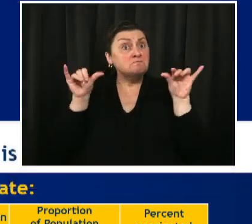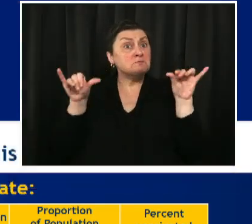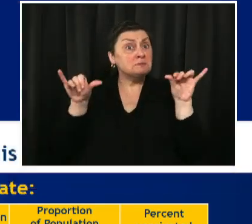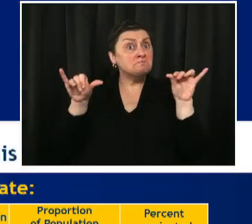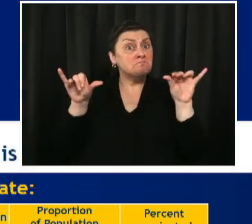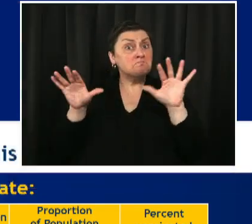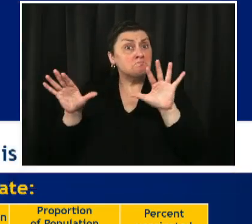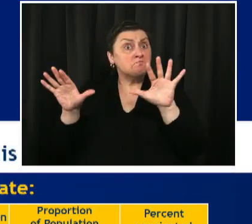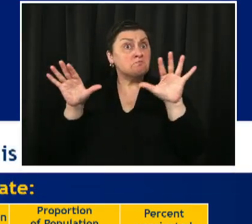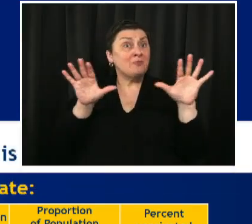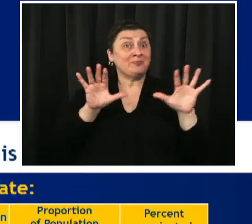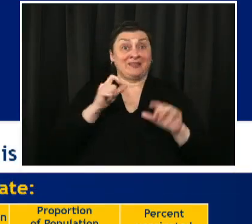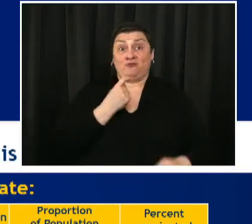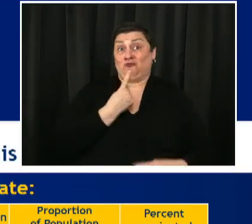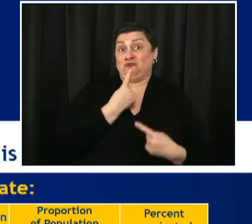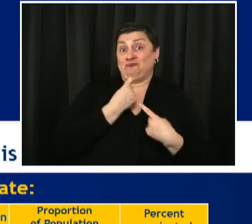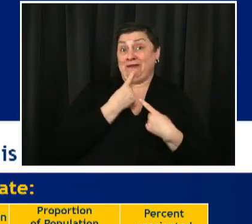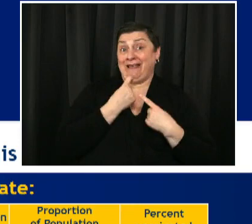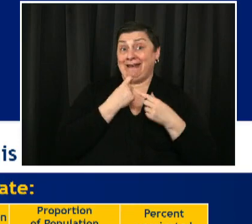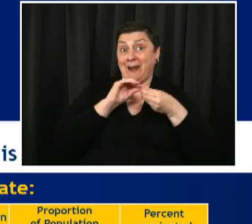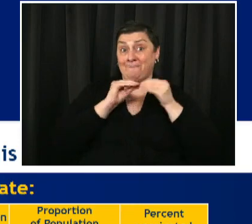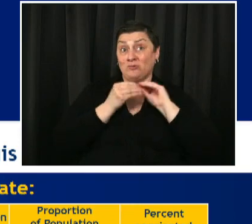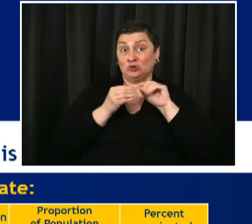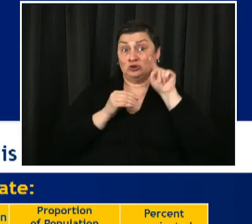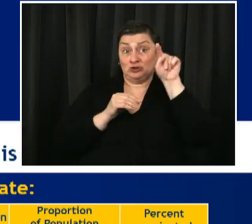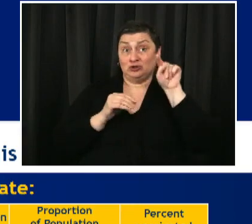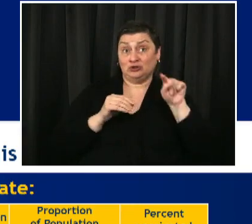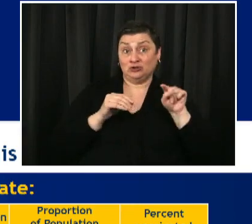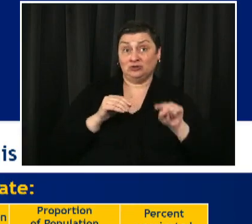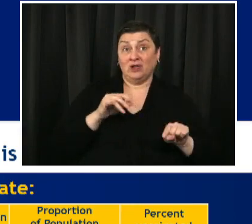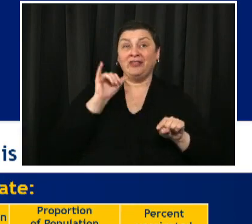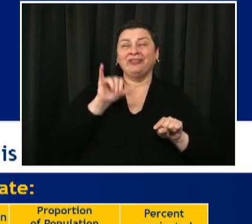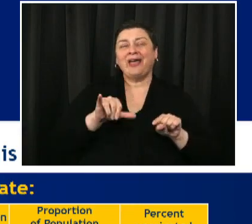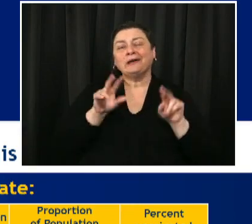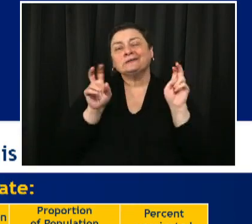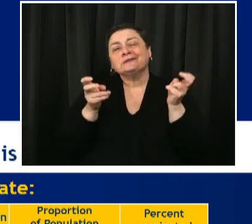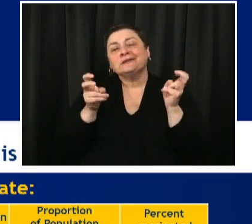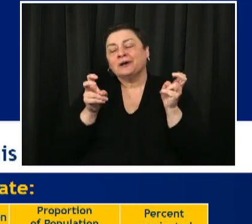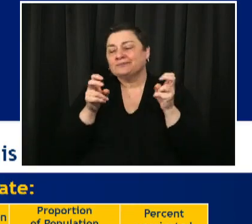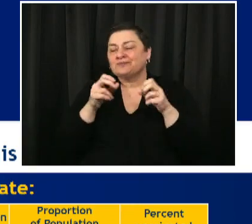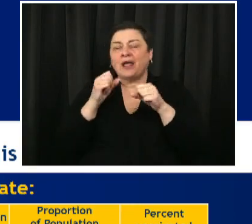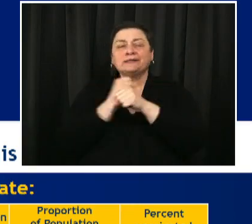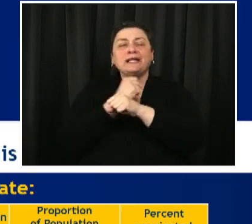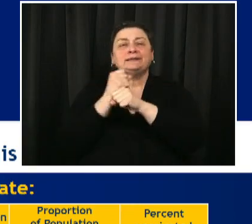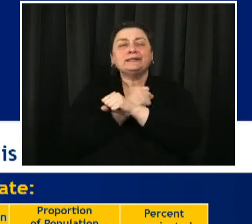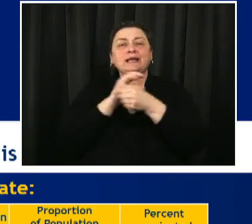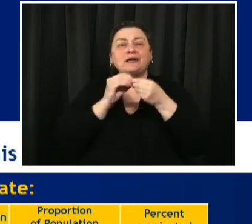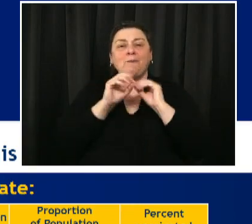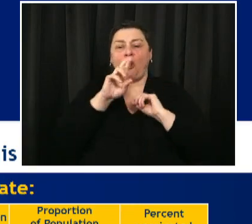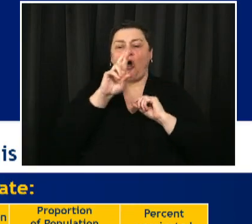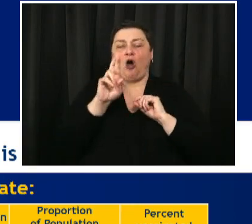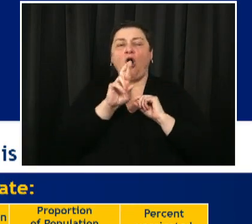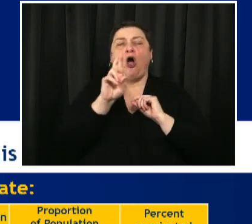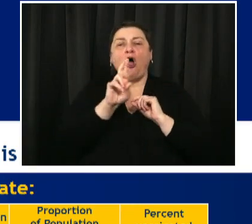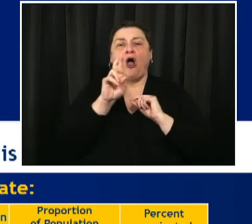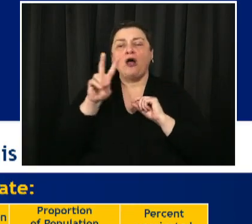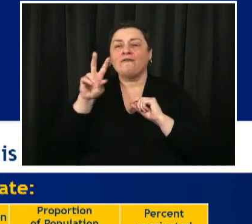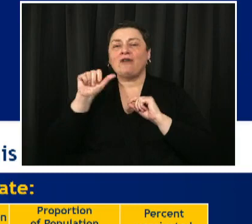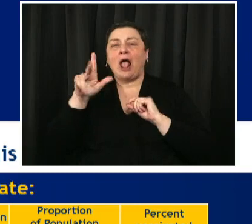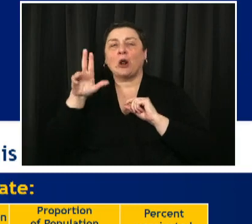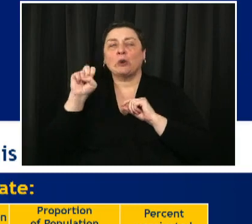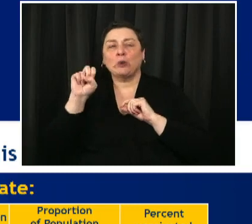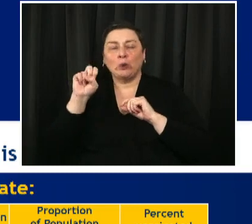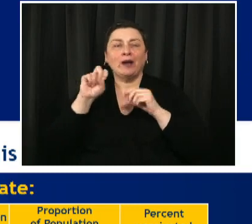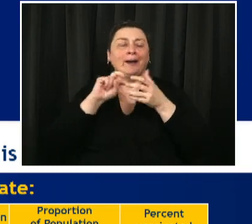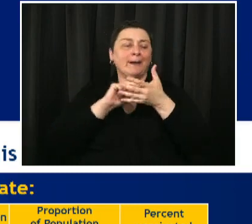that are red, you'll notice the R value. This is not the R naught, but this is the R as the epidemic has moved